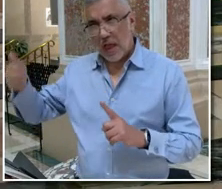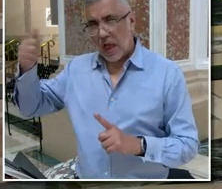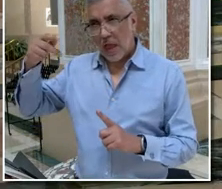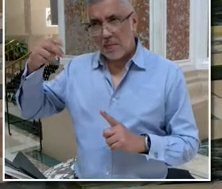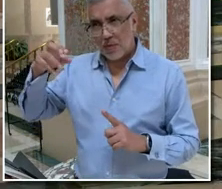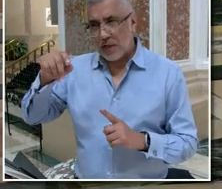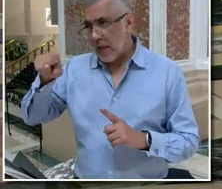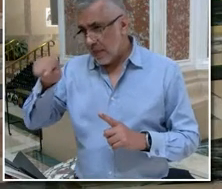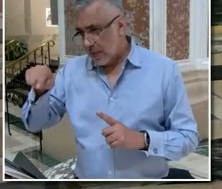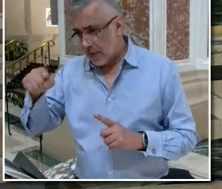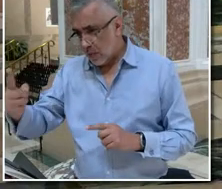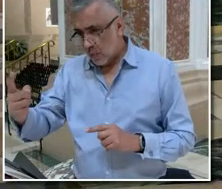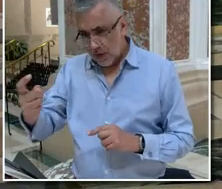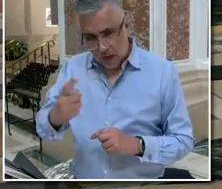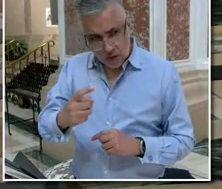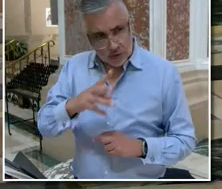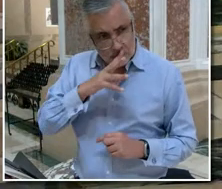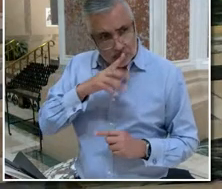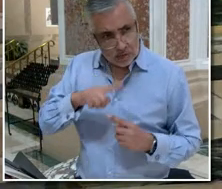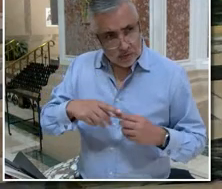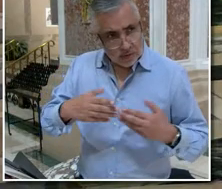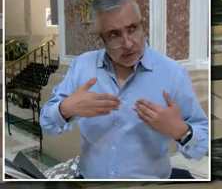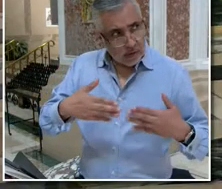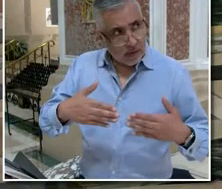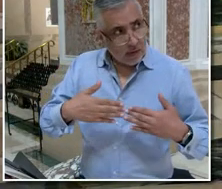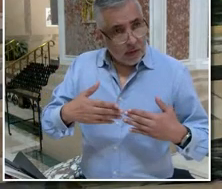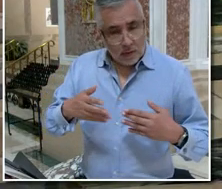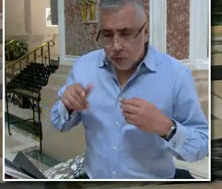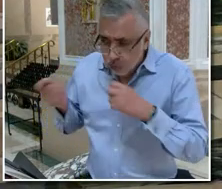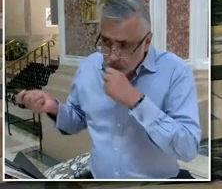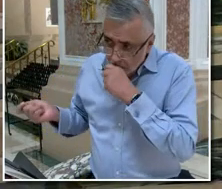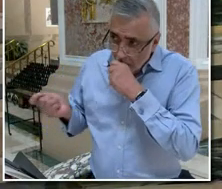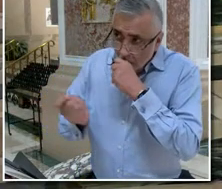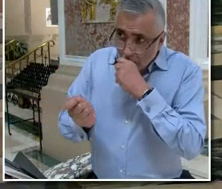and spoke to the gatekeeper and brought Peter in.